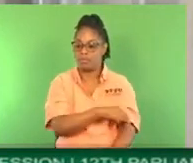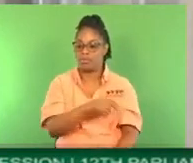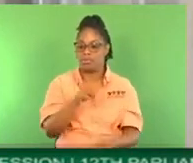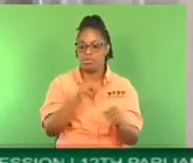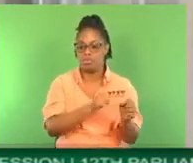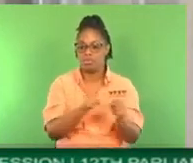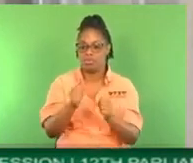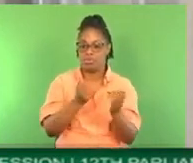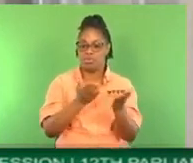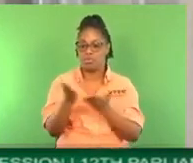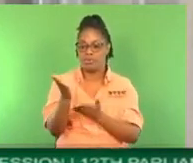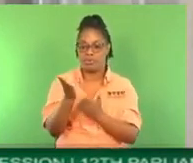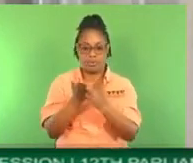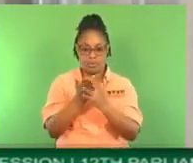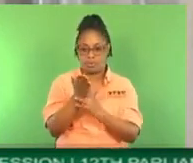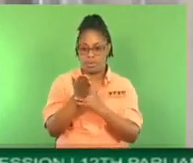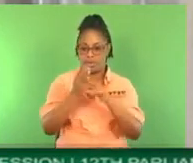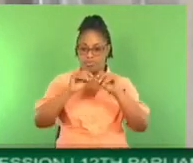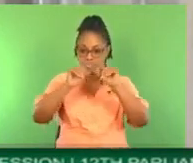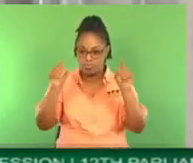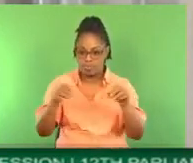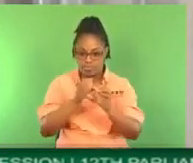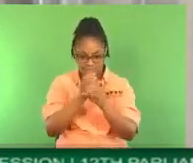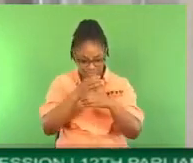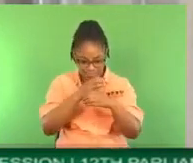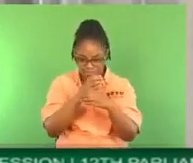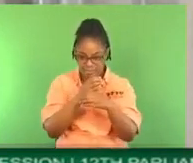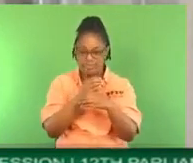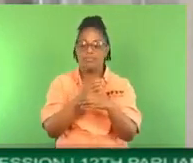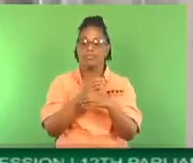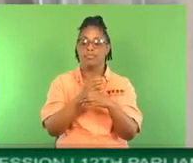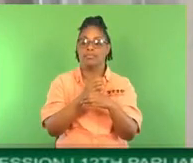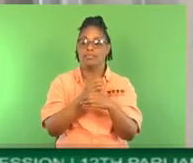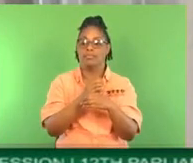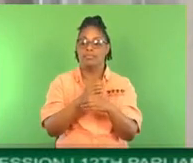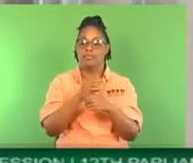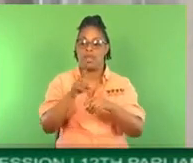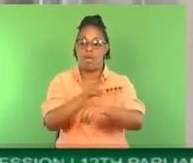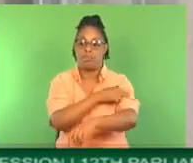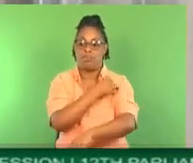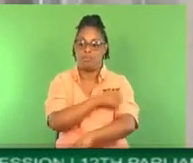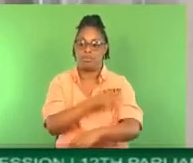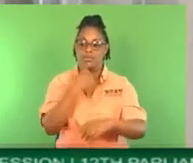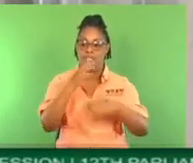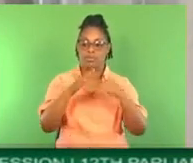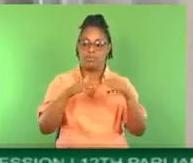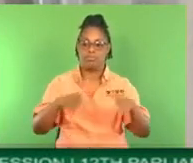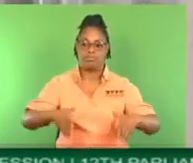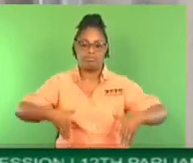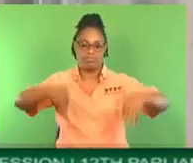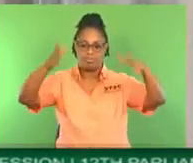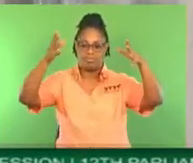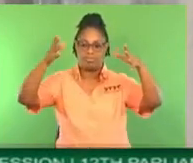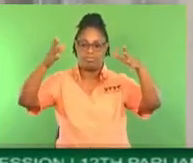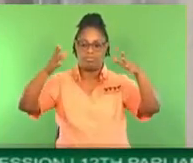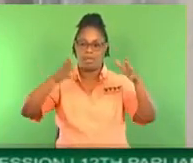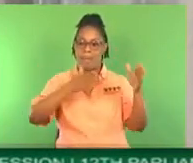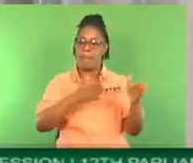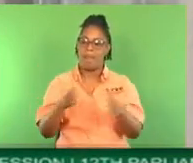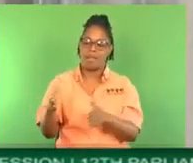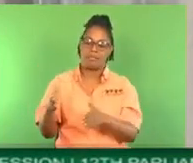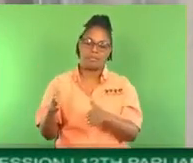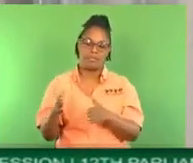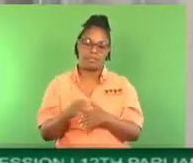scientific, evidence-driven hospital construction and refurbishment plan, and where necessary, we